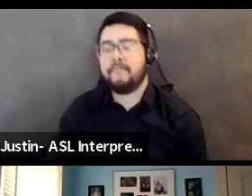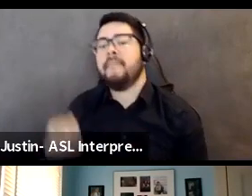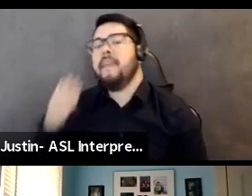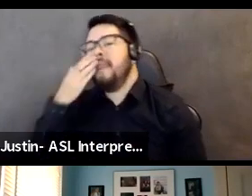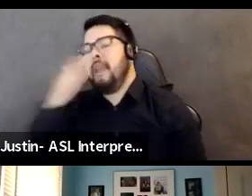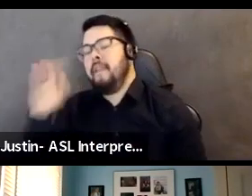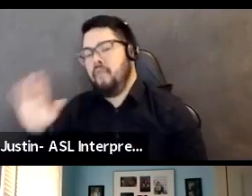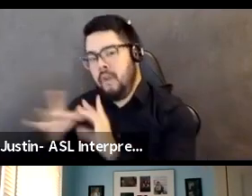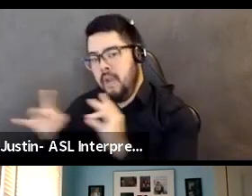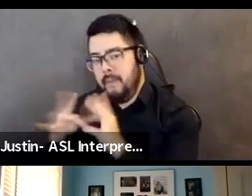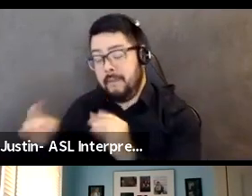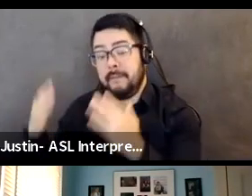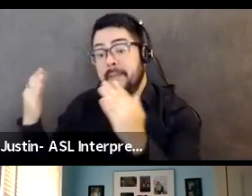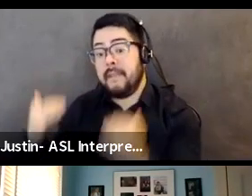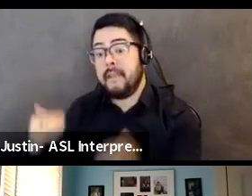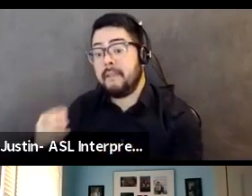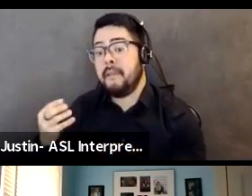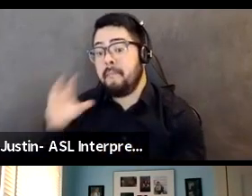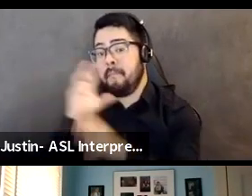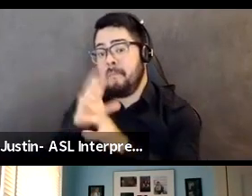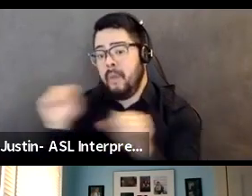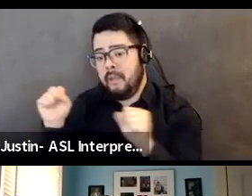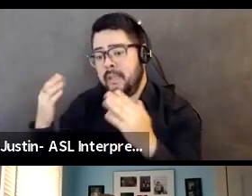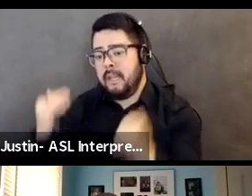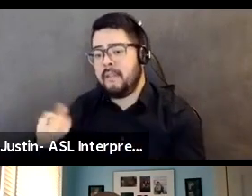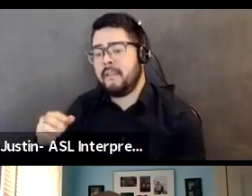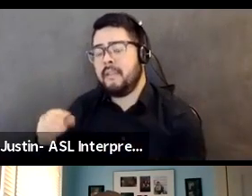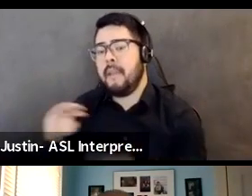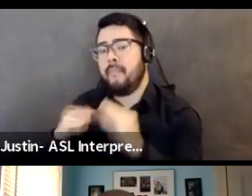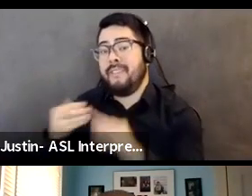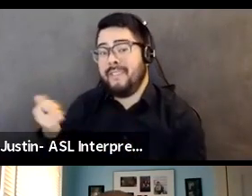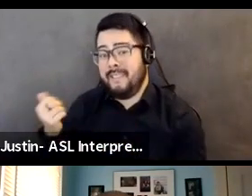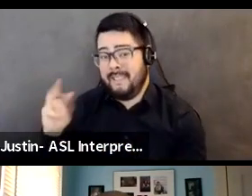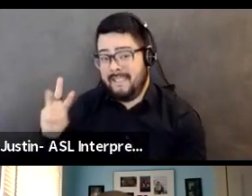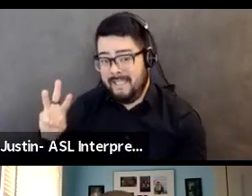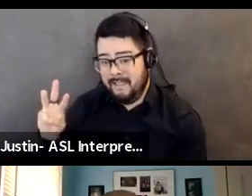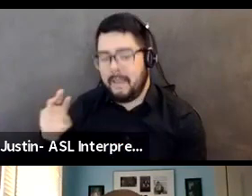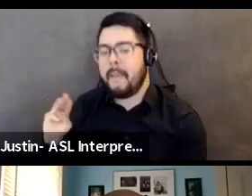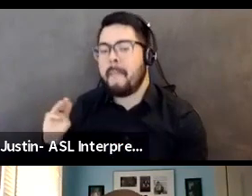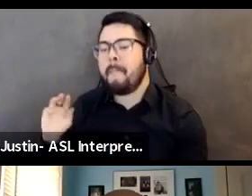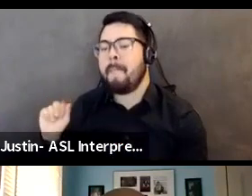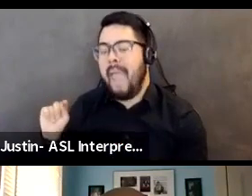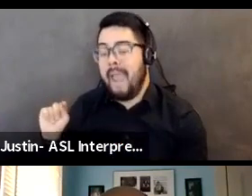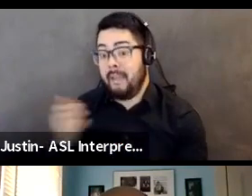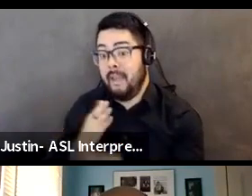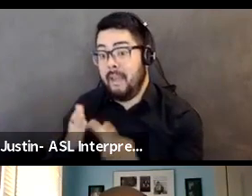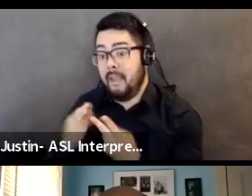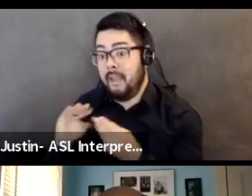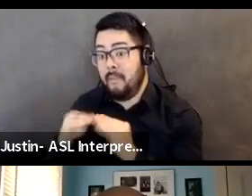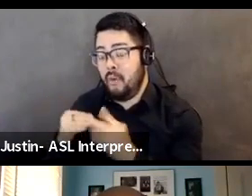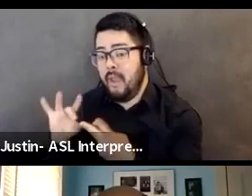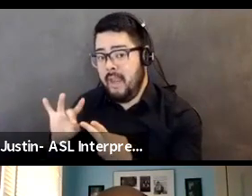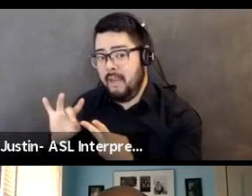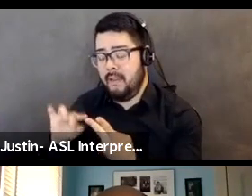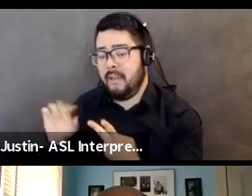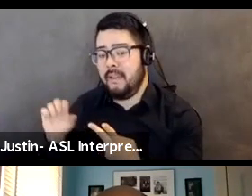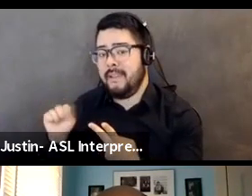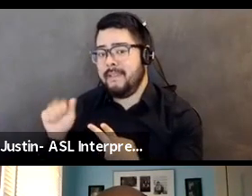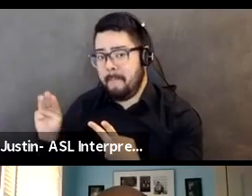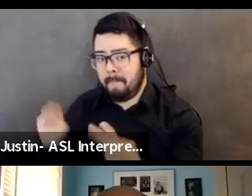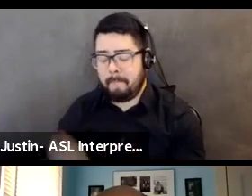you for your comments our next speaker mr president will be speaker number six please matt major followed by speaker number eight sam